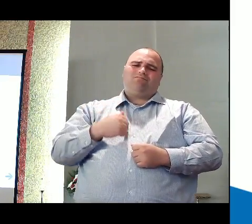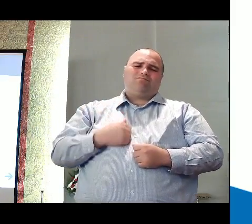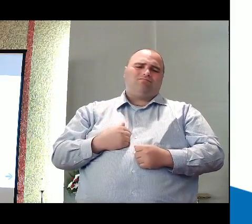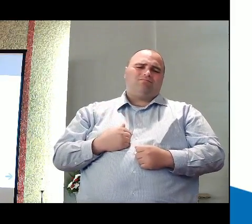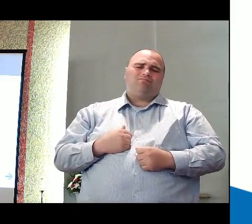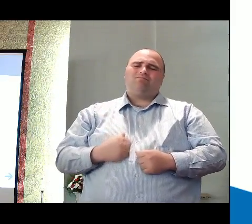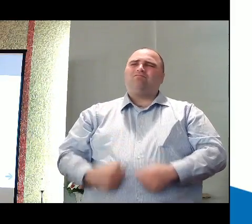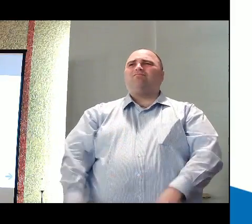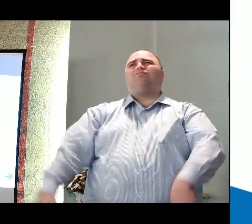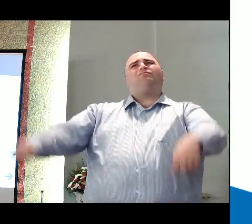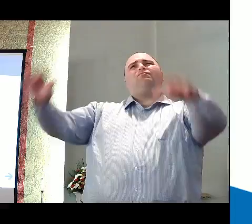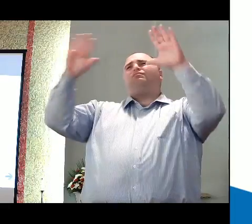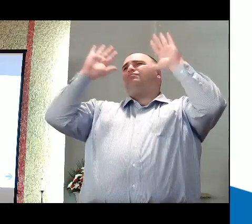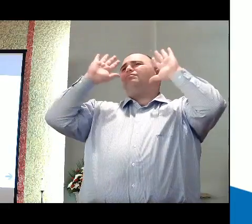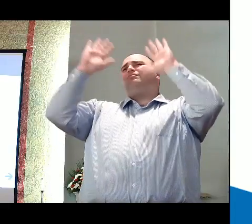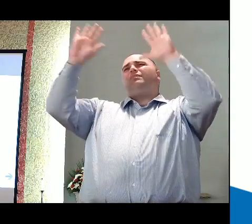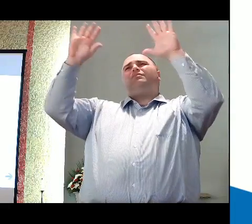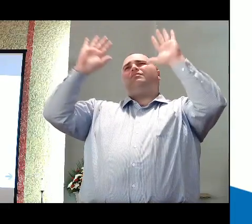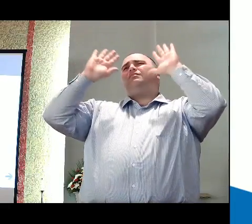perfect love.